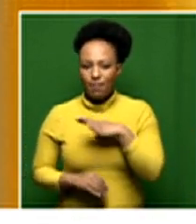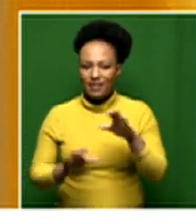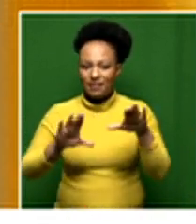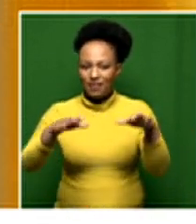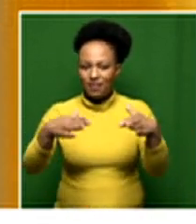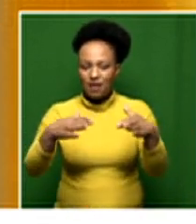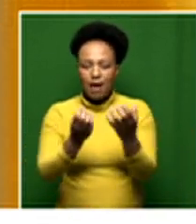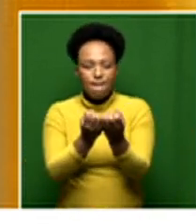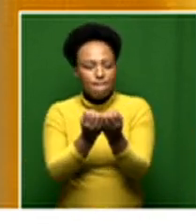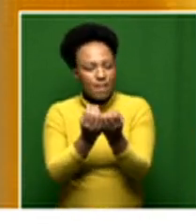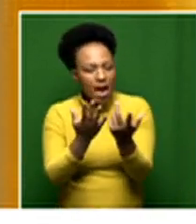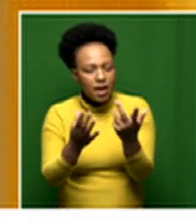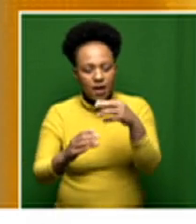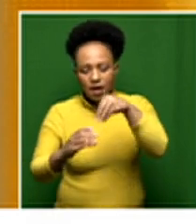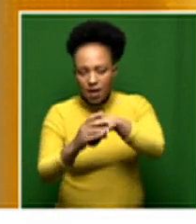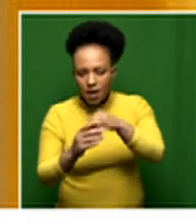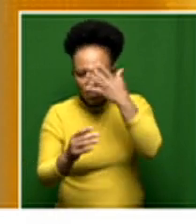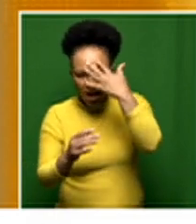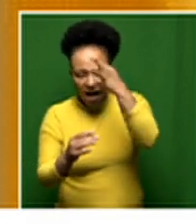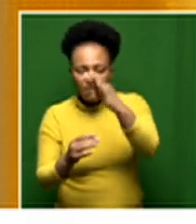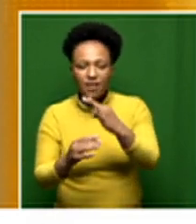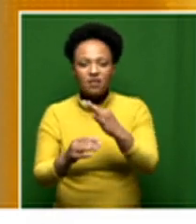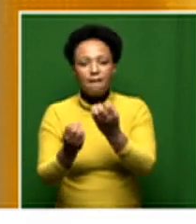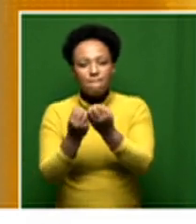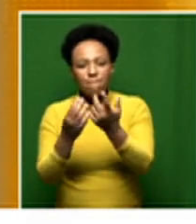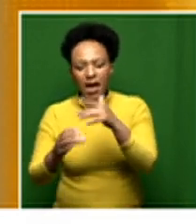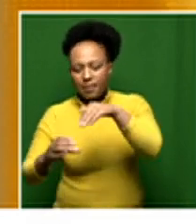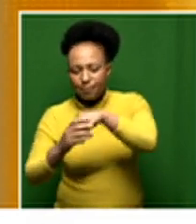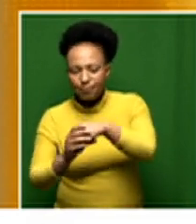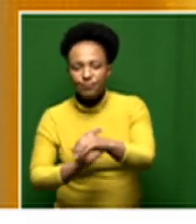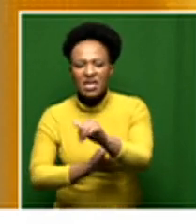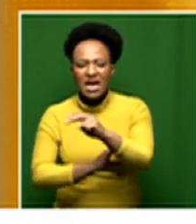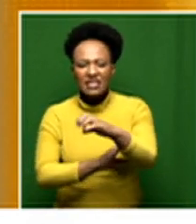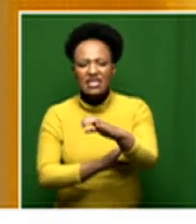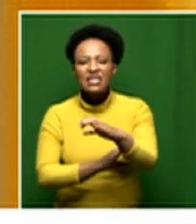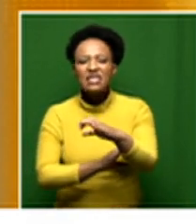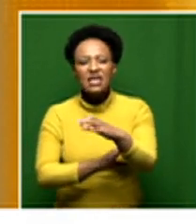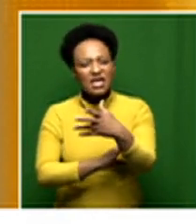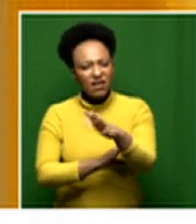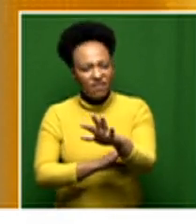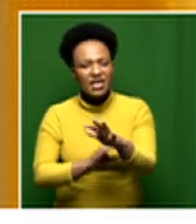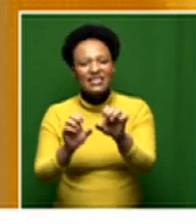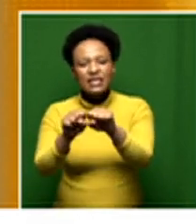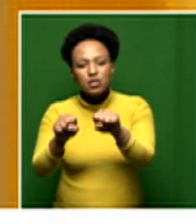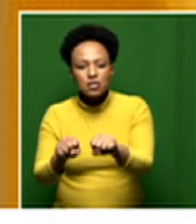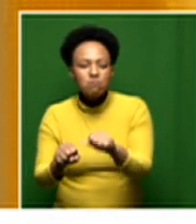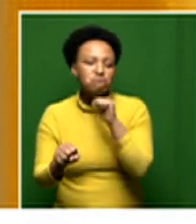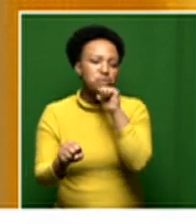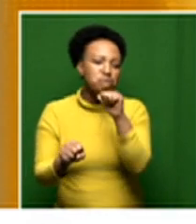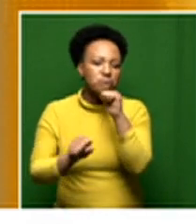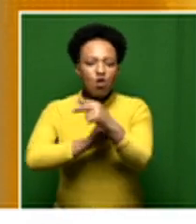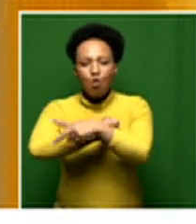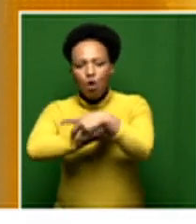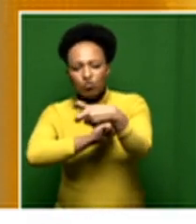and unfortunately in the ruling party who have systematically tried to steal and loot money from the